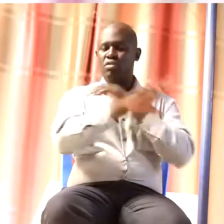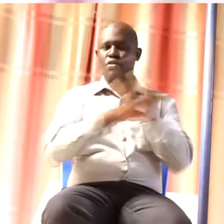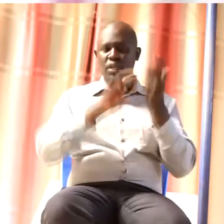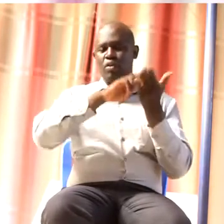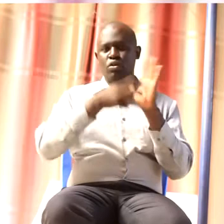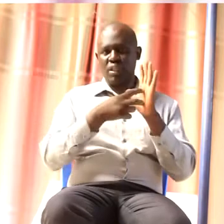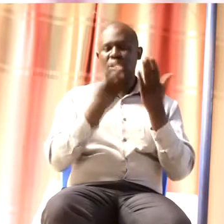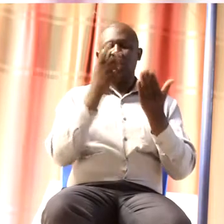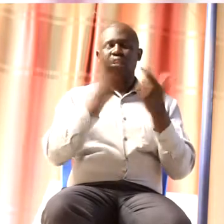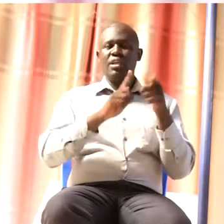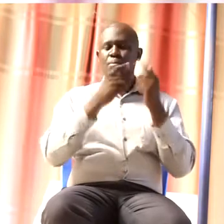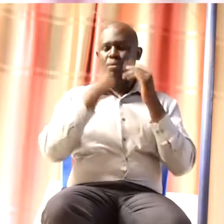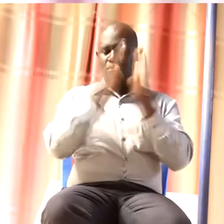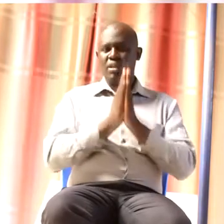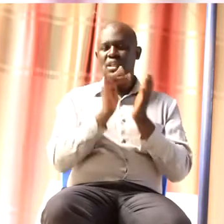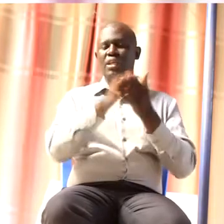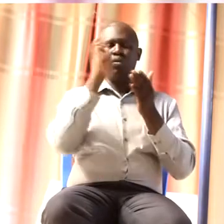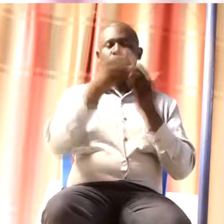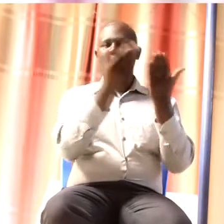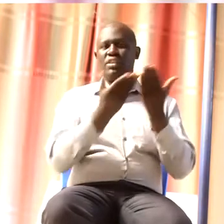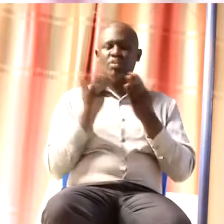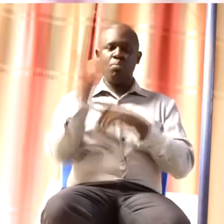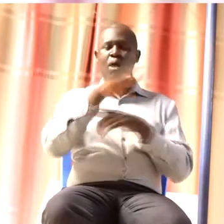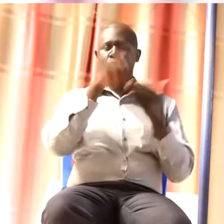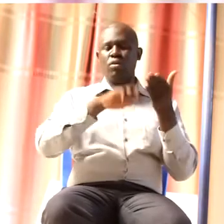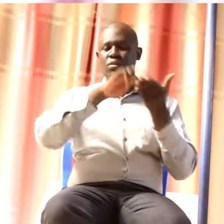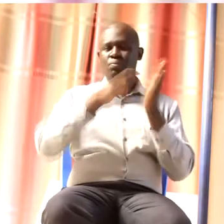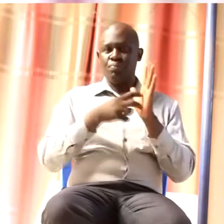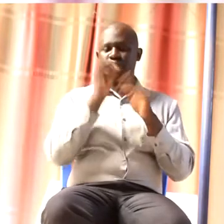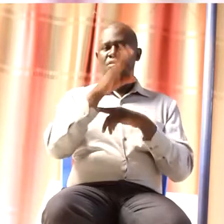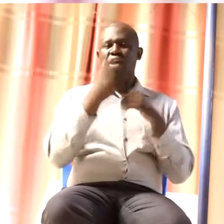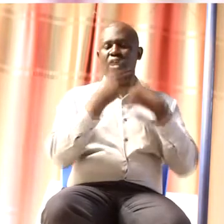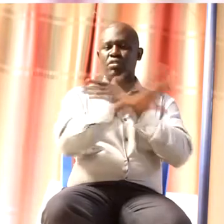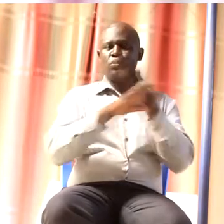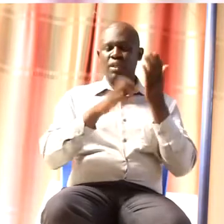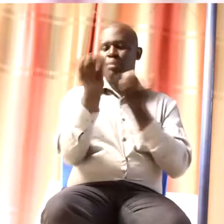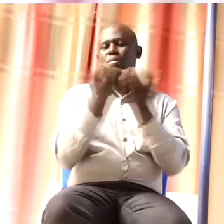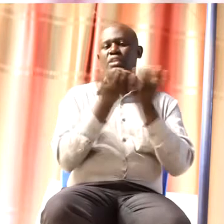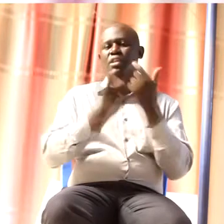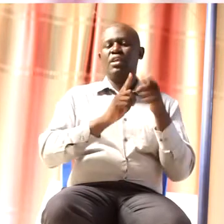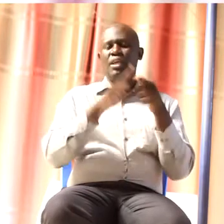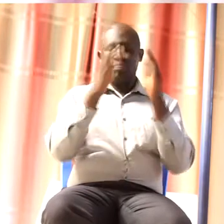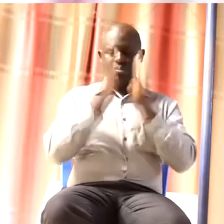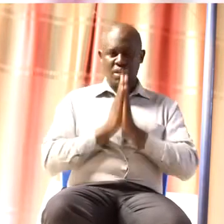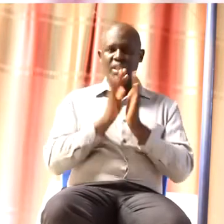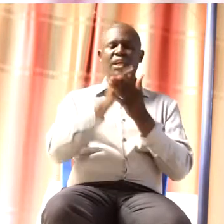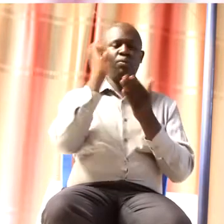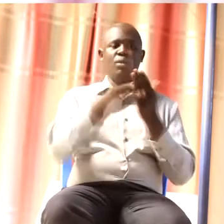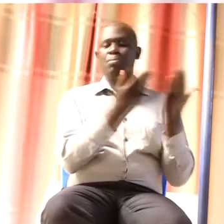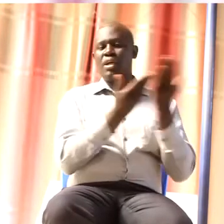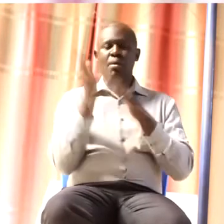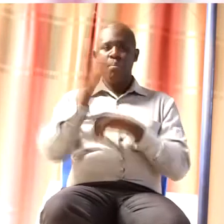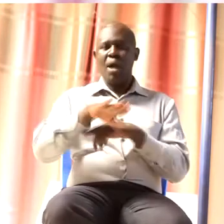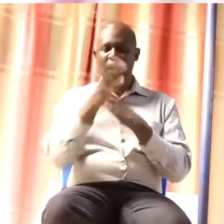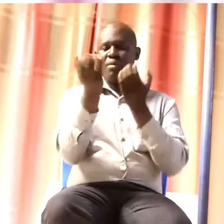If he has stolen businesses, I pray that he will restore the businesses in Jesus' name. Amen.